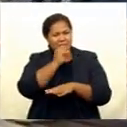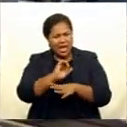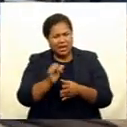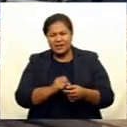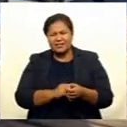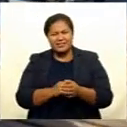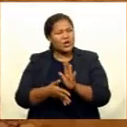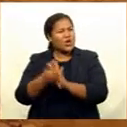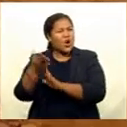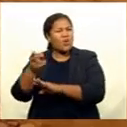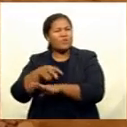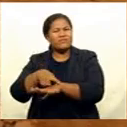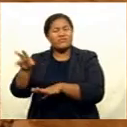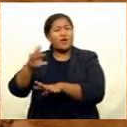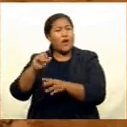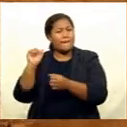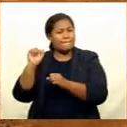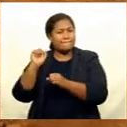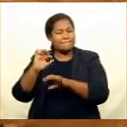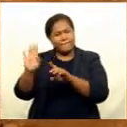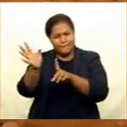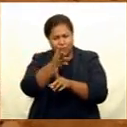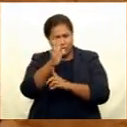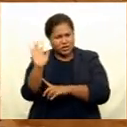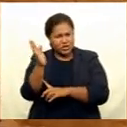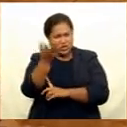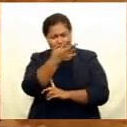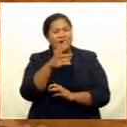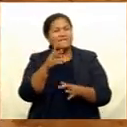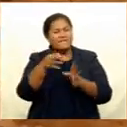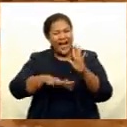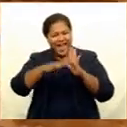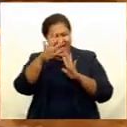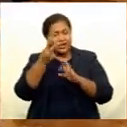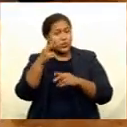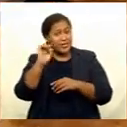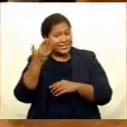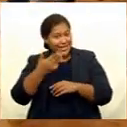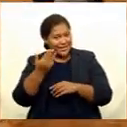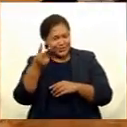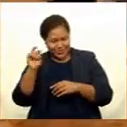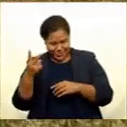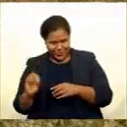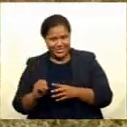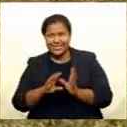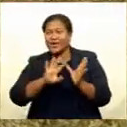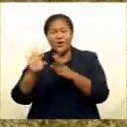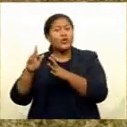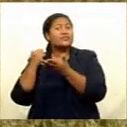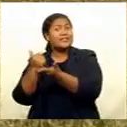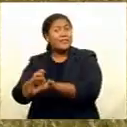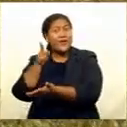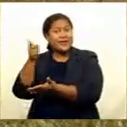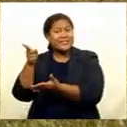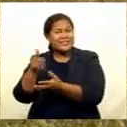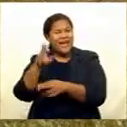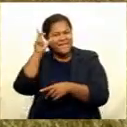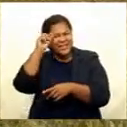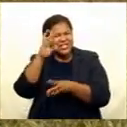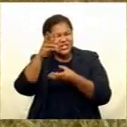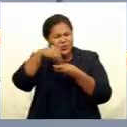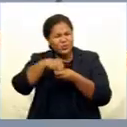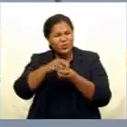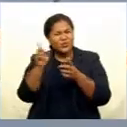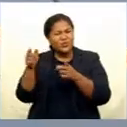the Operation Bushfire Assist in 2019 and 2020. She was among the 6 Fijians in the ADF crew who